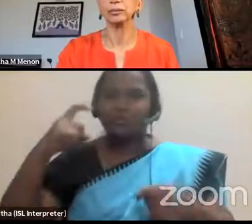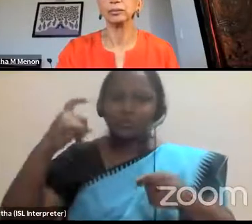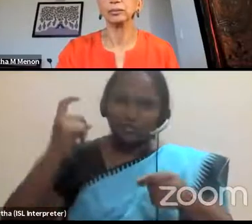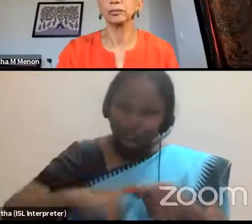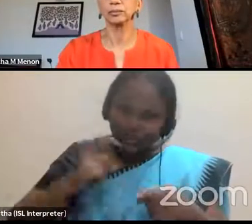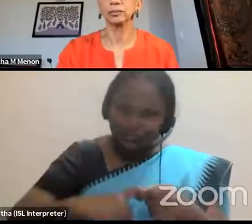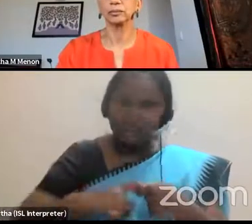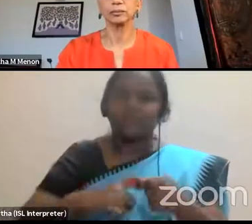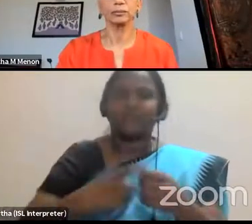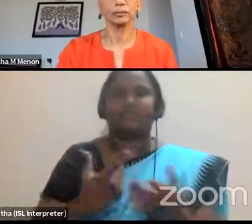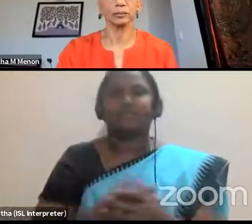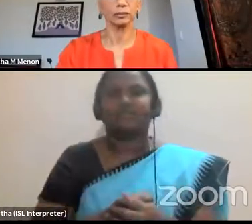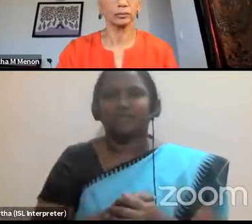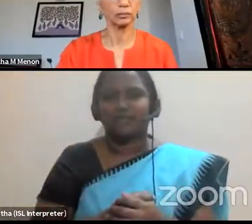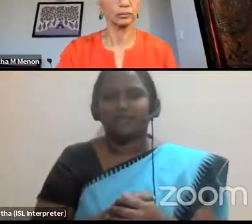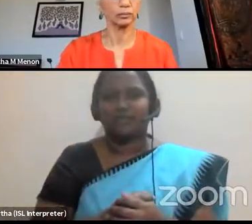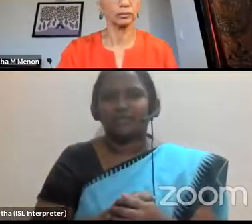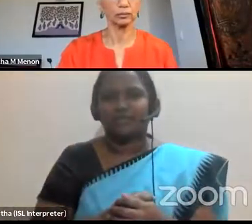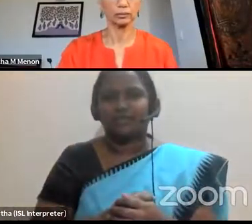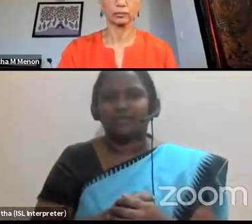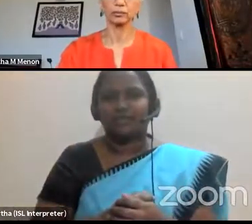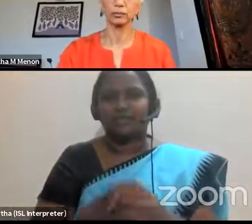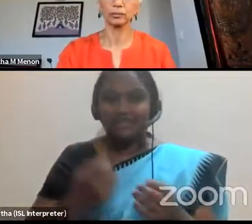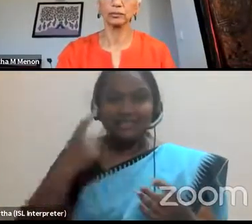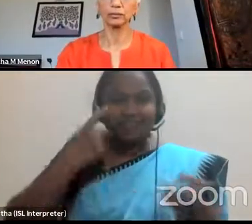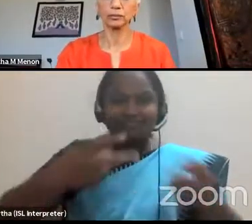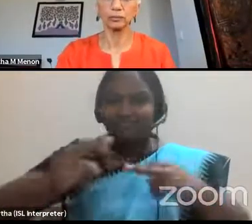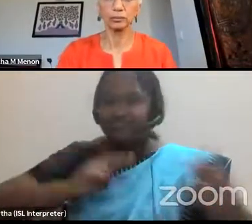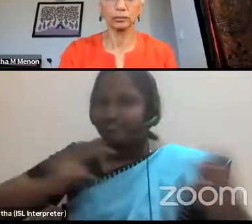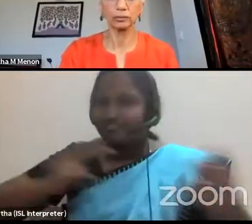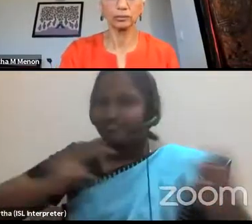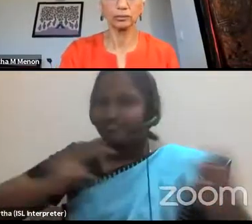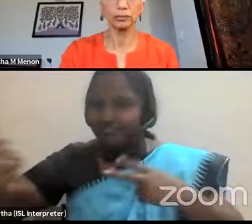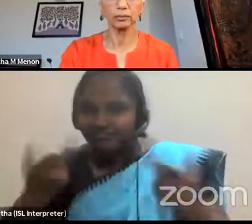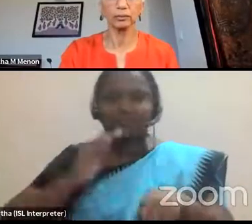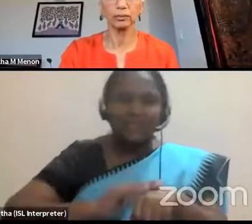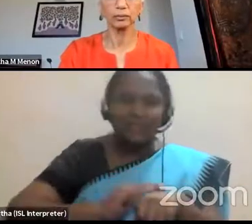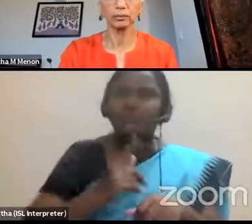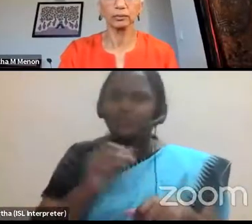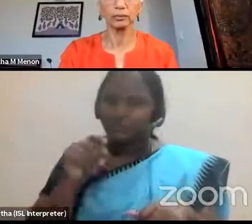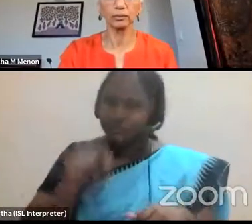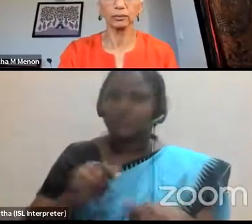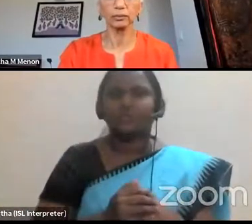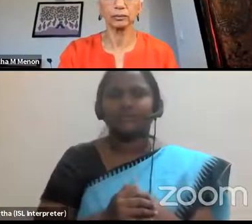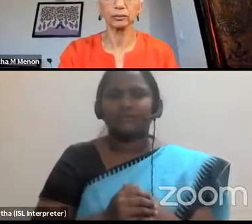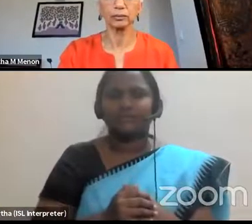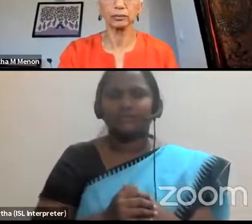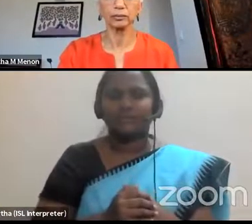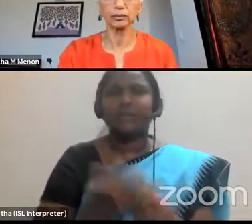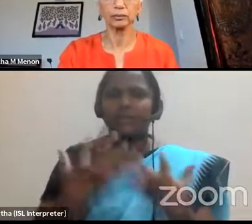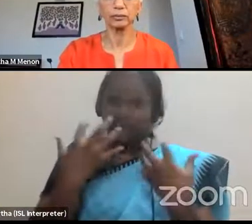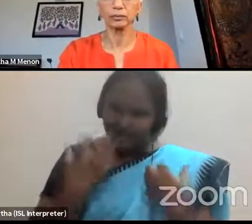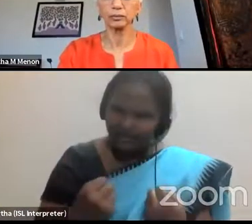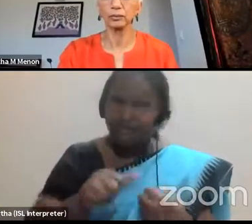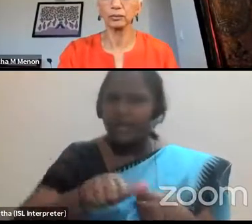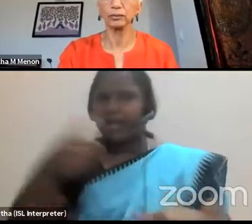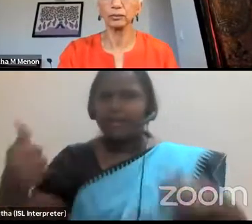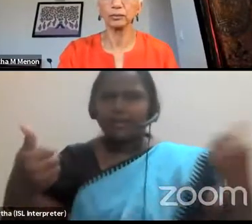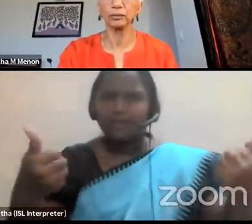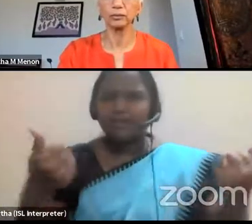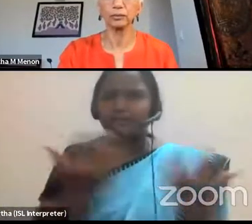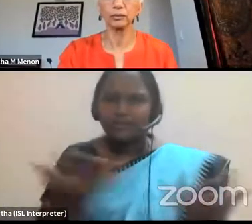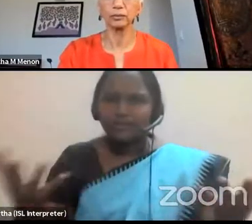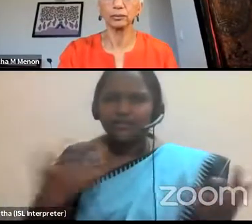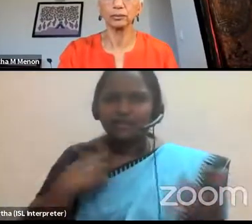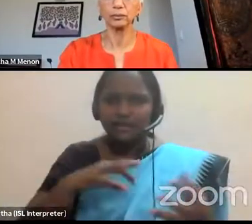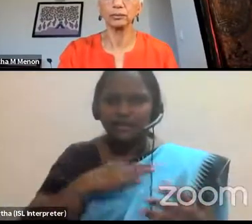as adults, and their reactions and experiences to it. And, there was another thing I'd like to add here.